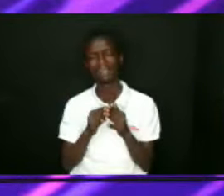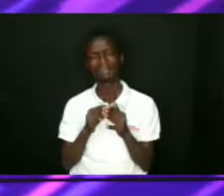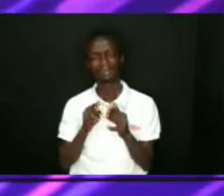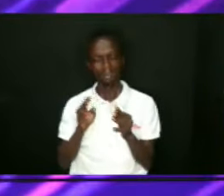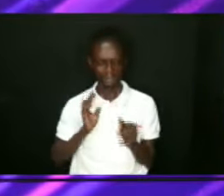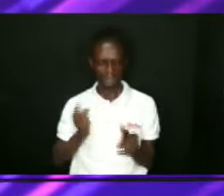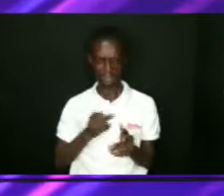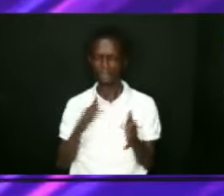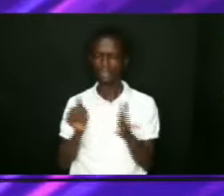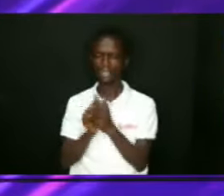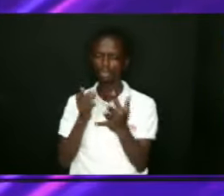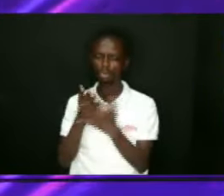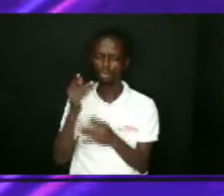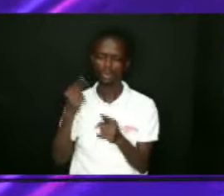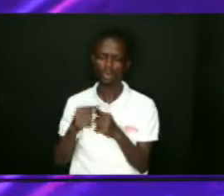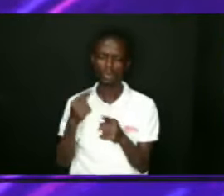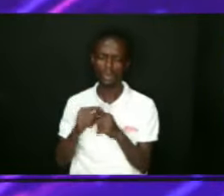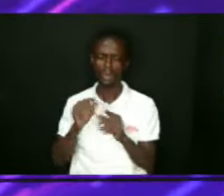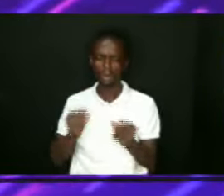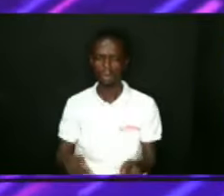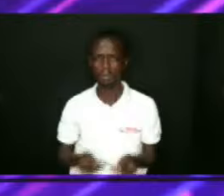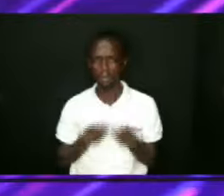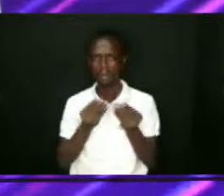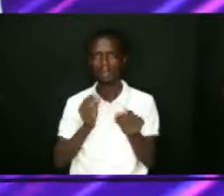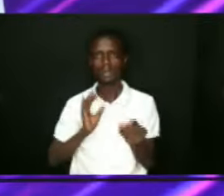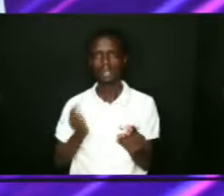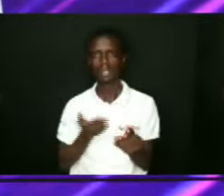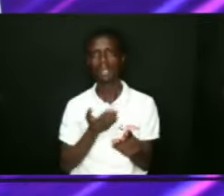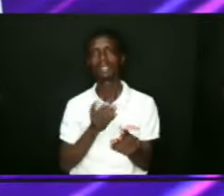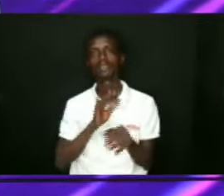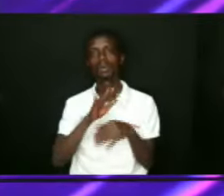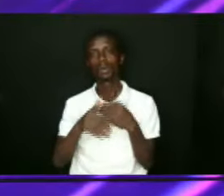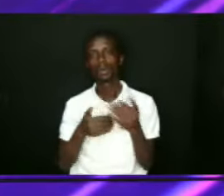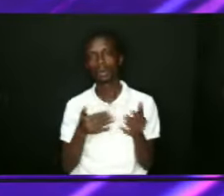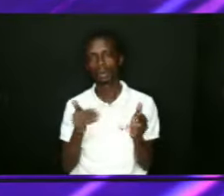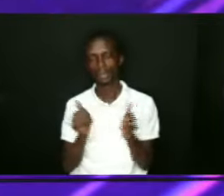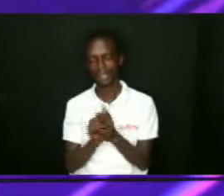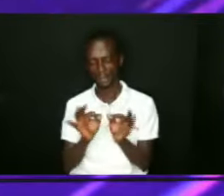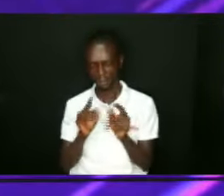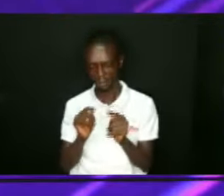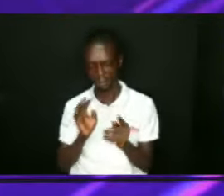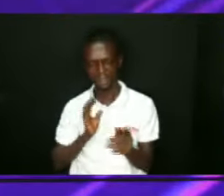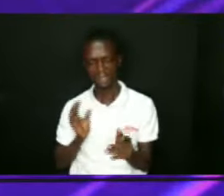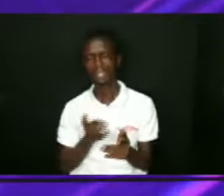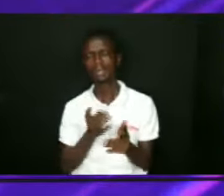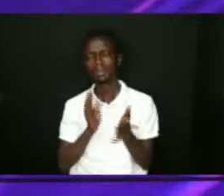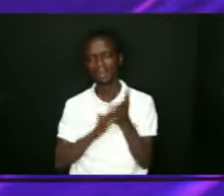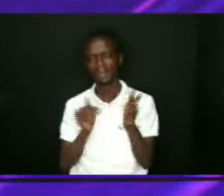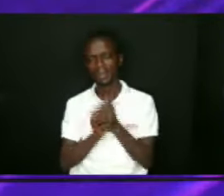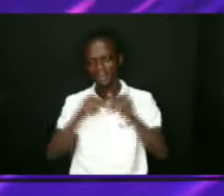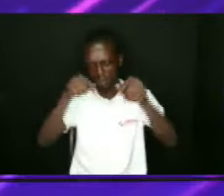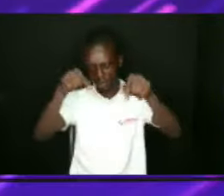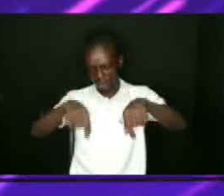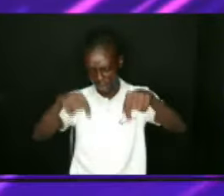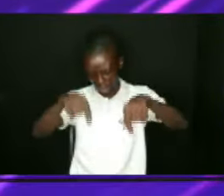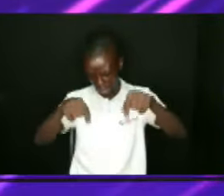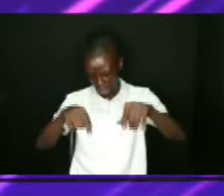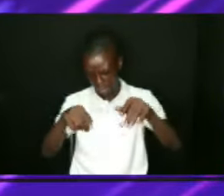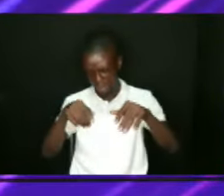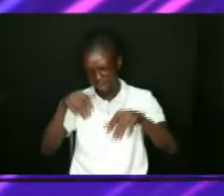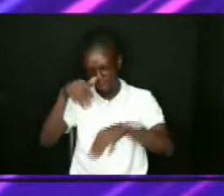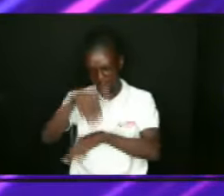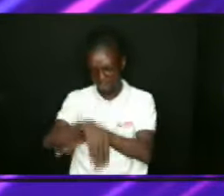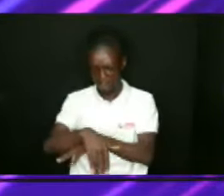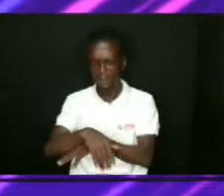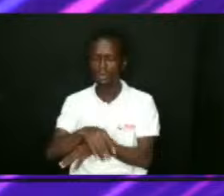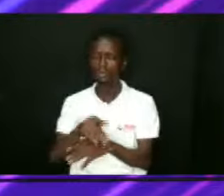His word, He can give us our due allocation. And I believe that tonight, by the kind grace of God, we